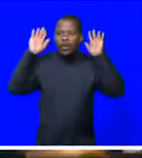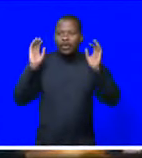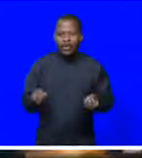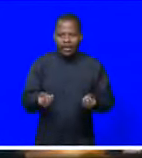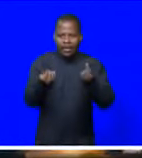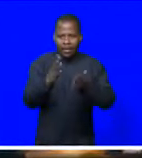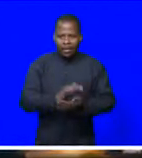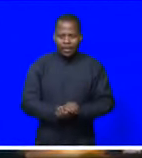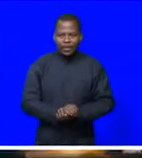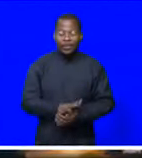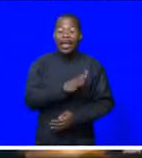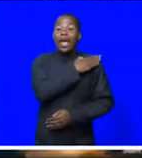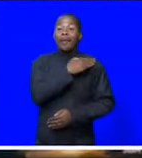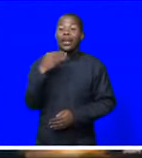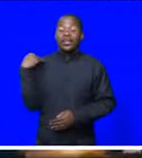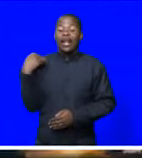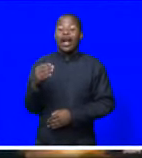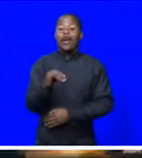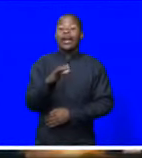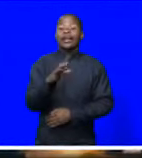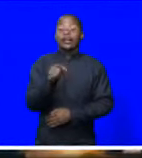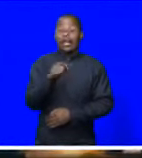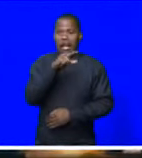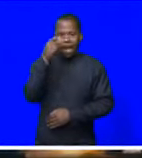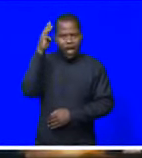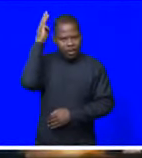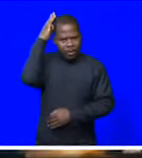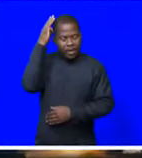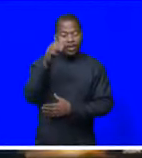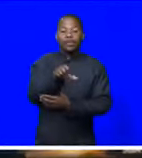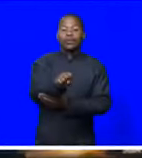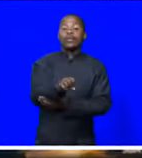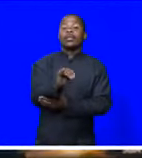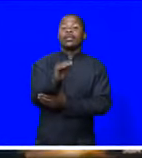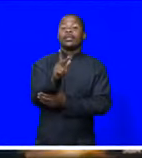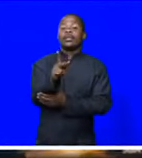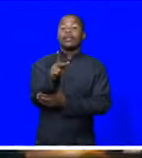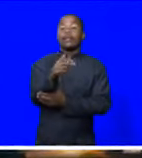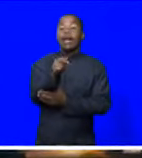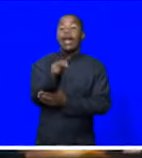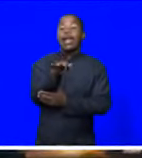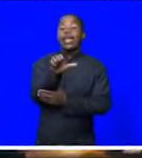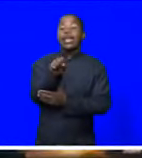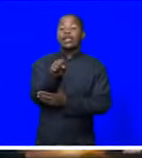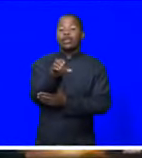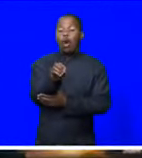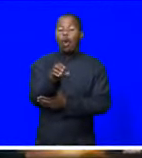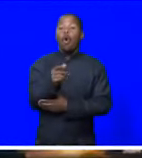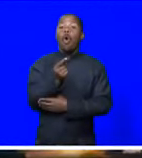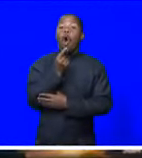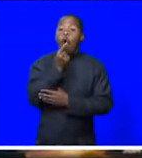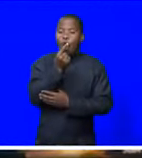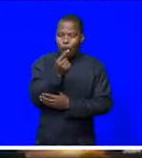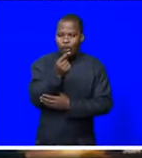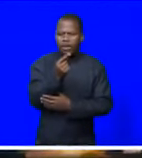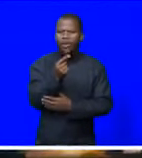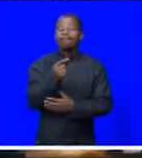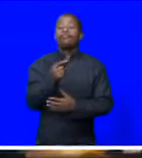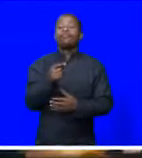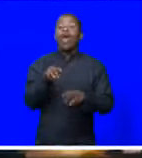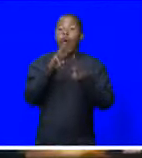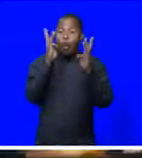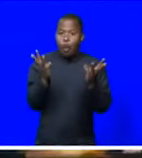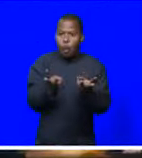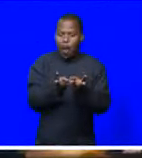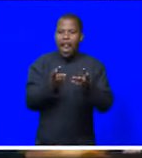The news. The Minister of Information, Communication and Technology, Her Royal Highness Nkosatana Sikhanyiso, says the rapid spread